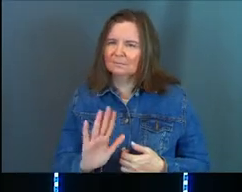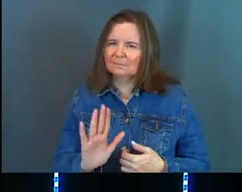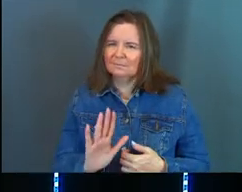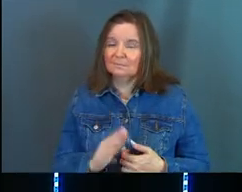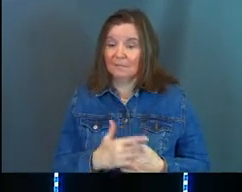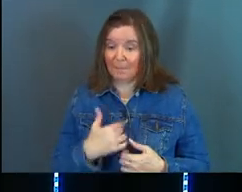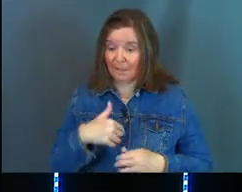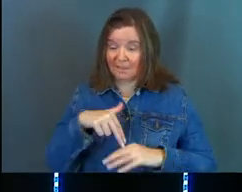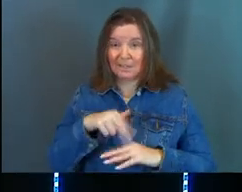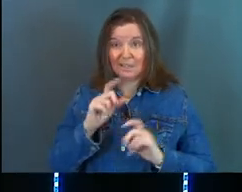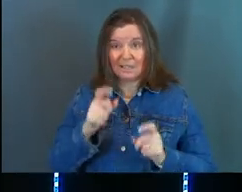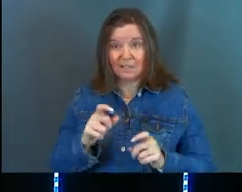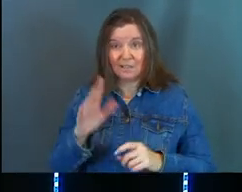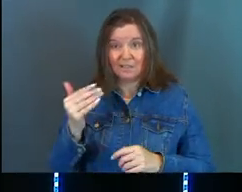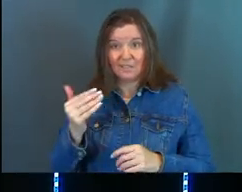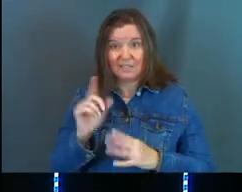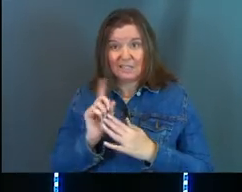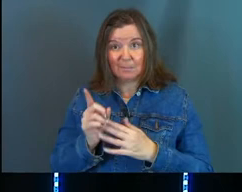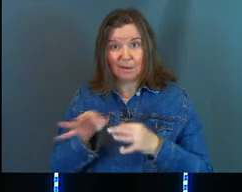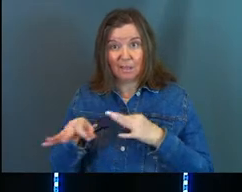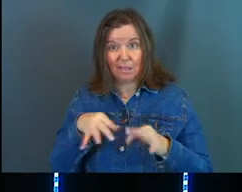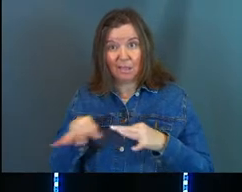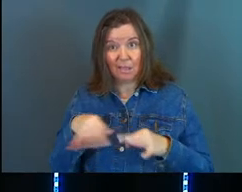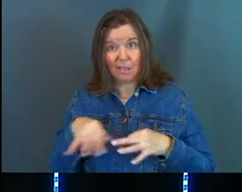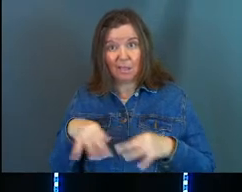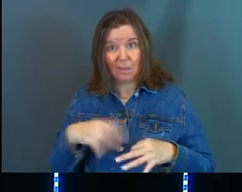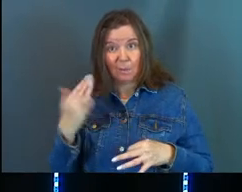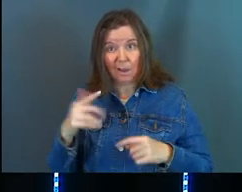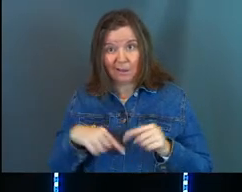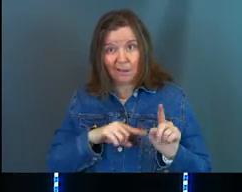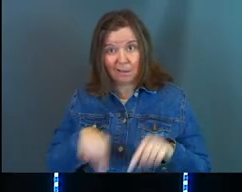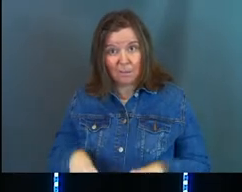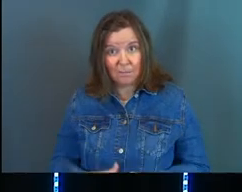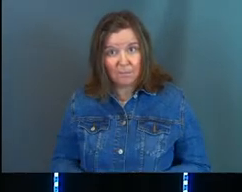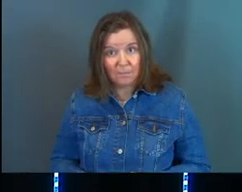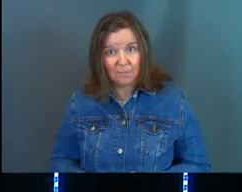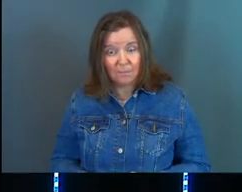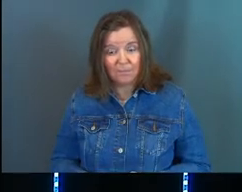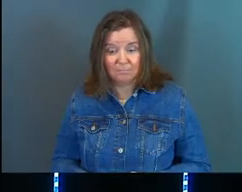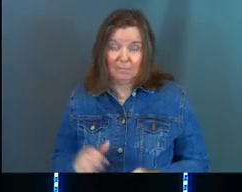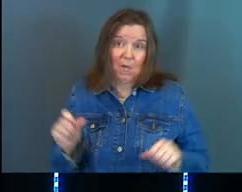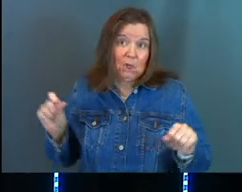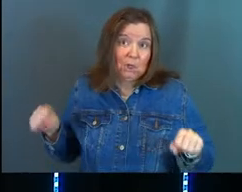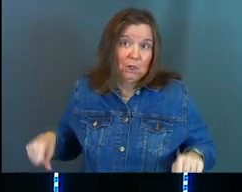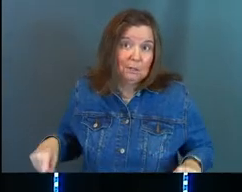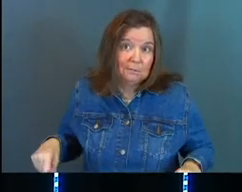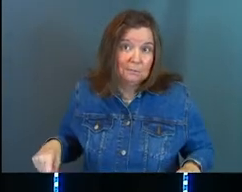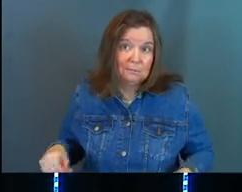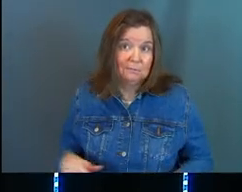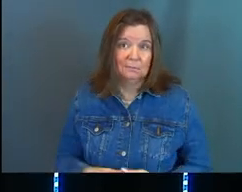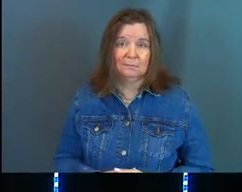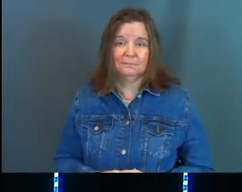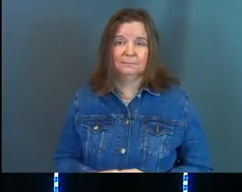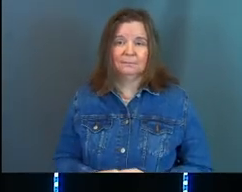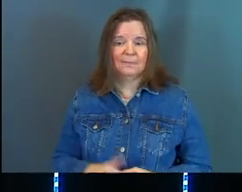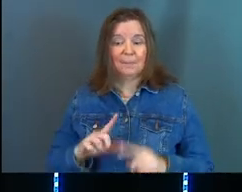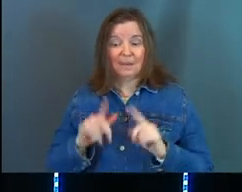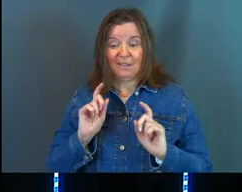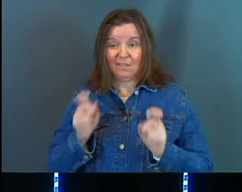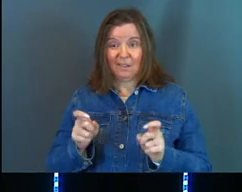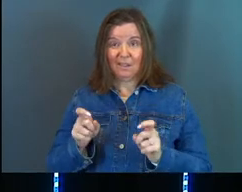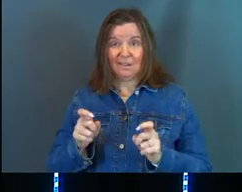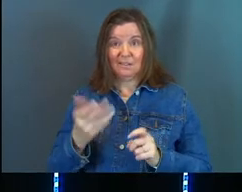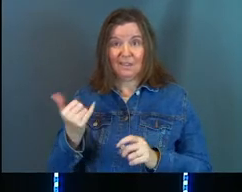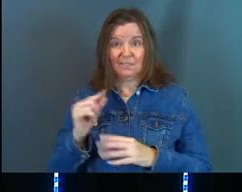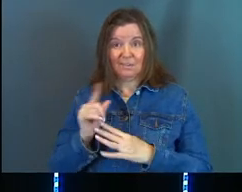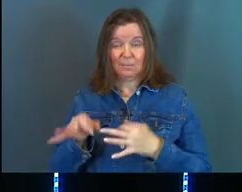Am I going to stand here and give you the 15-minute explanation? I could. But if I gave you